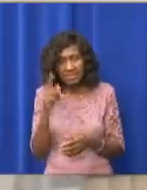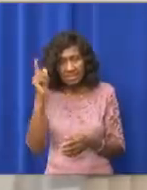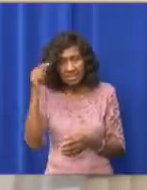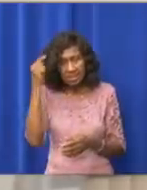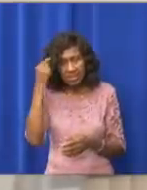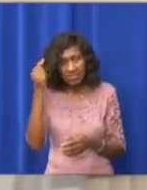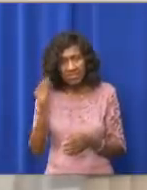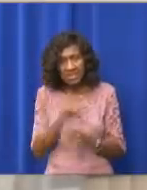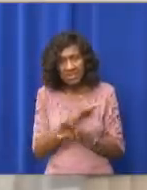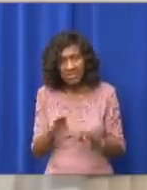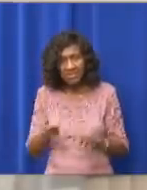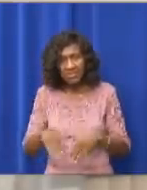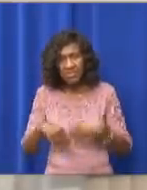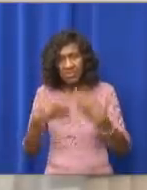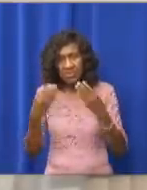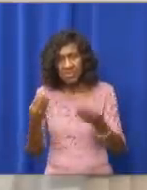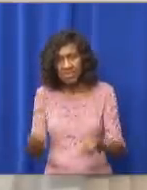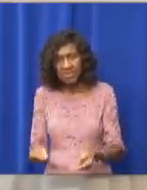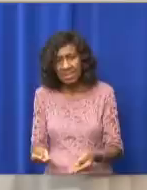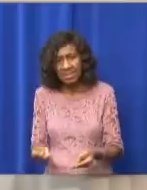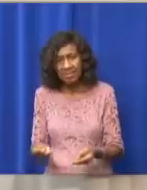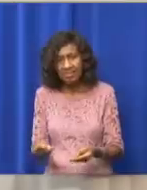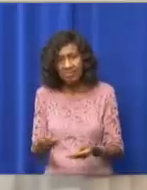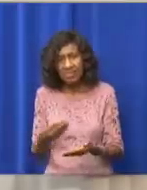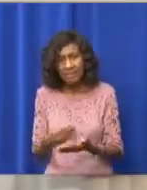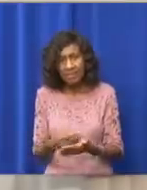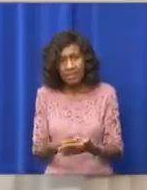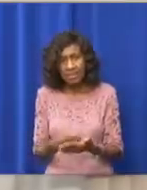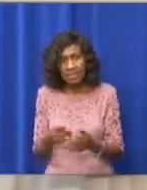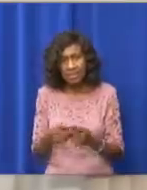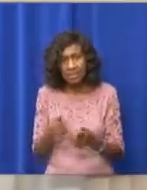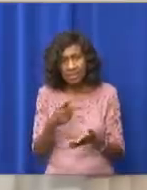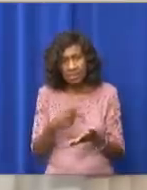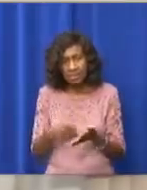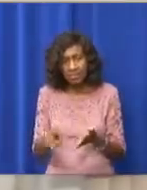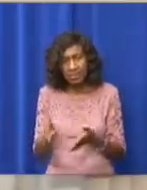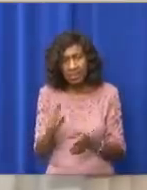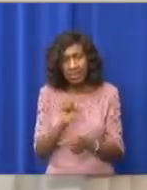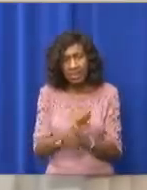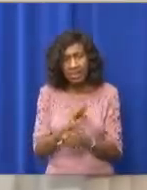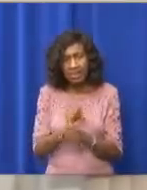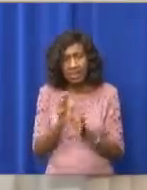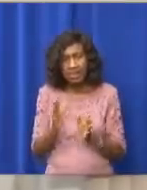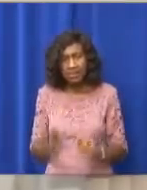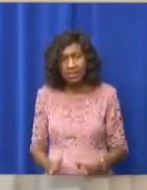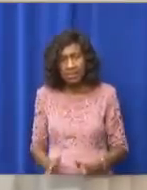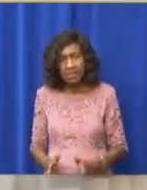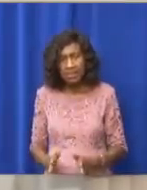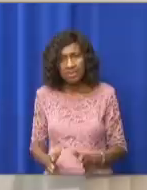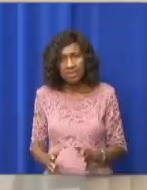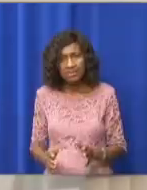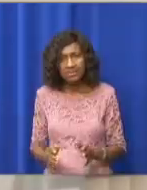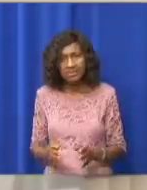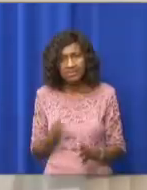funds in order for them to pay their employees. I don't know if this is something you can address or investigate, Premier.